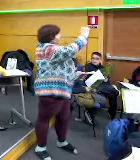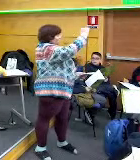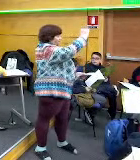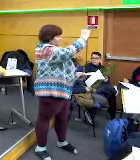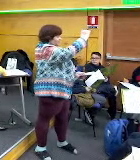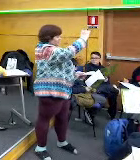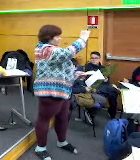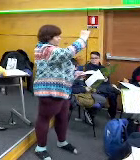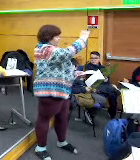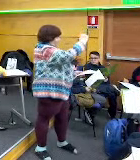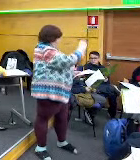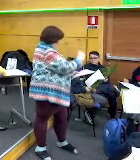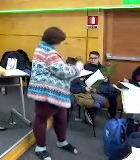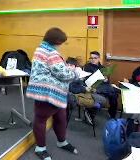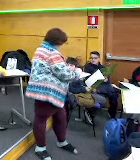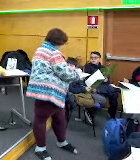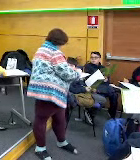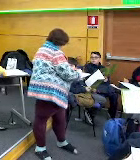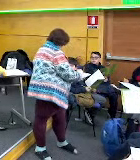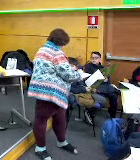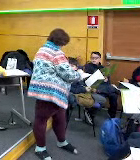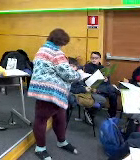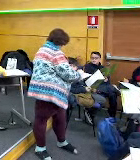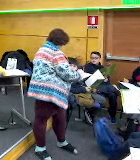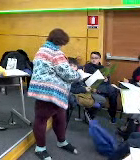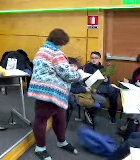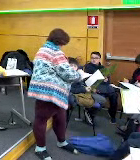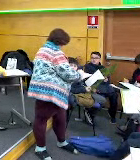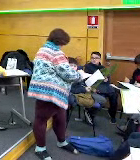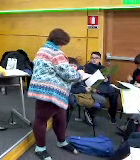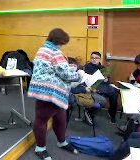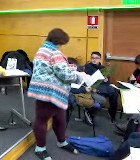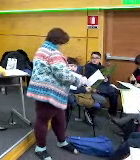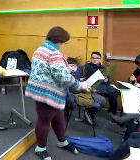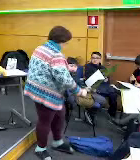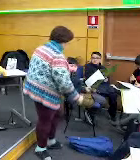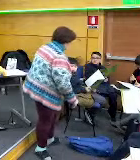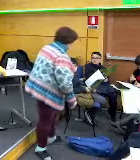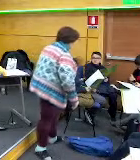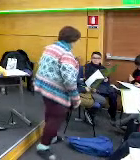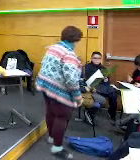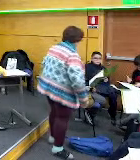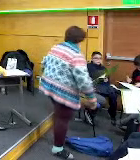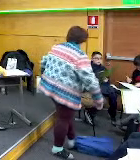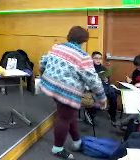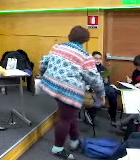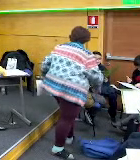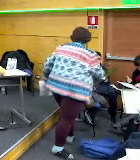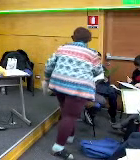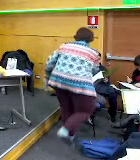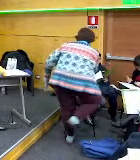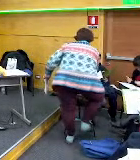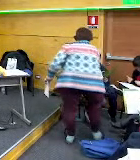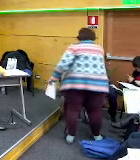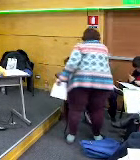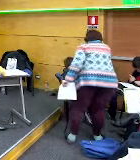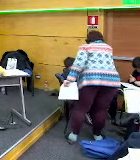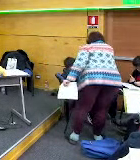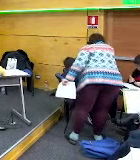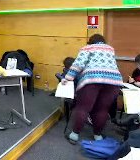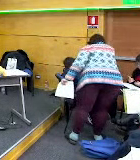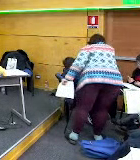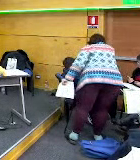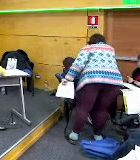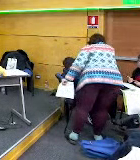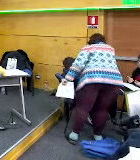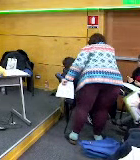look up and then go back down to continue reading, right? So, you're going to go first